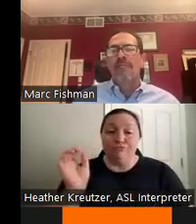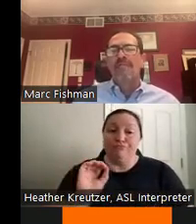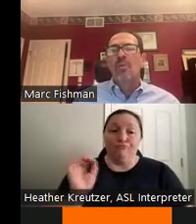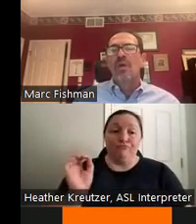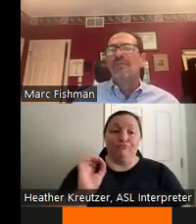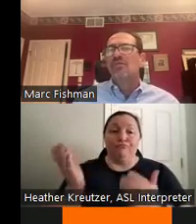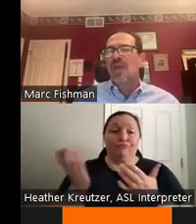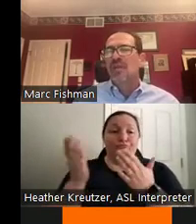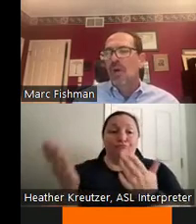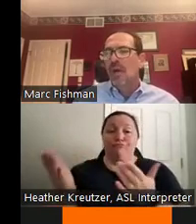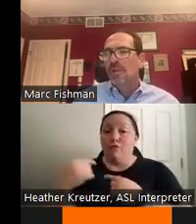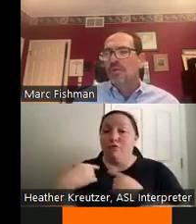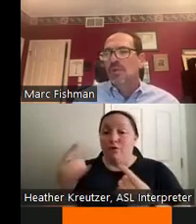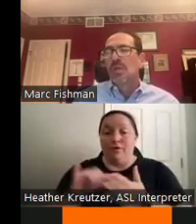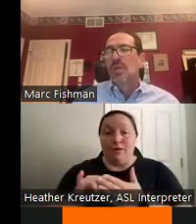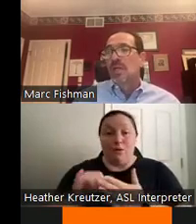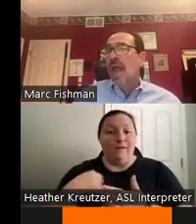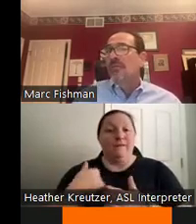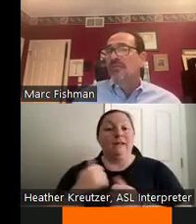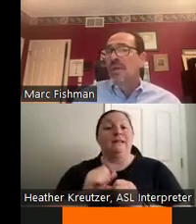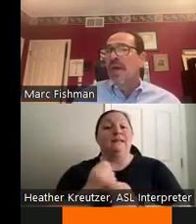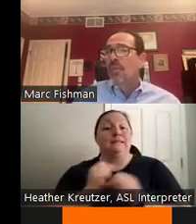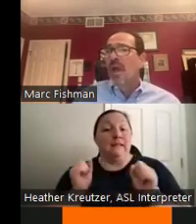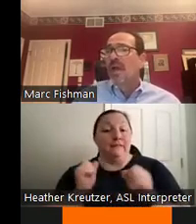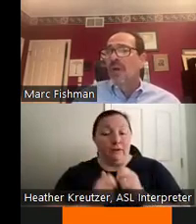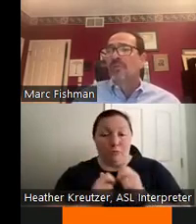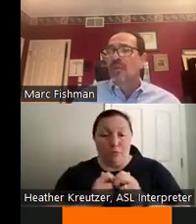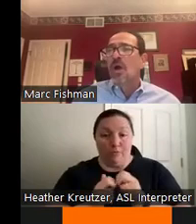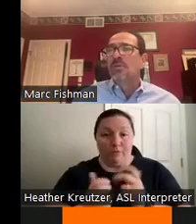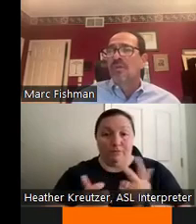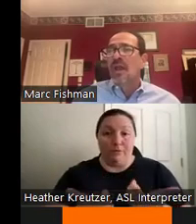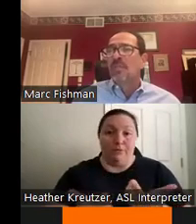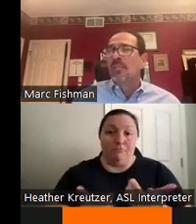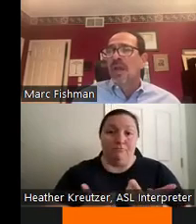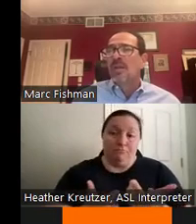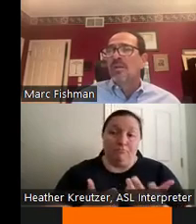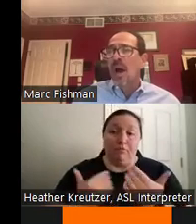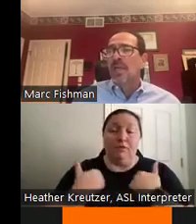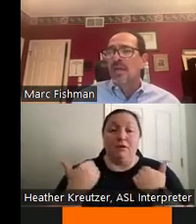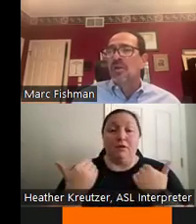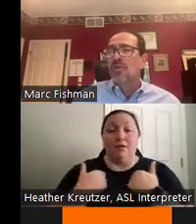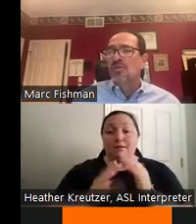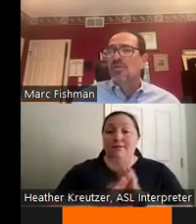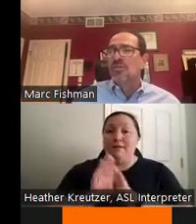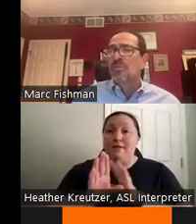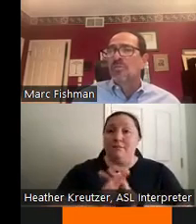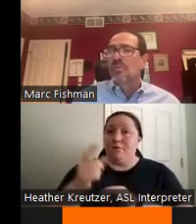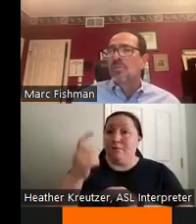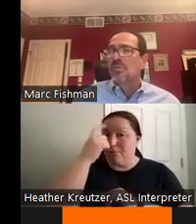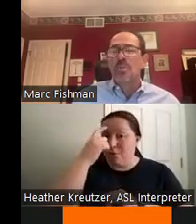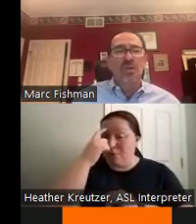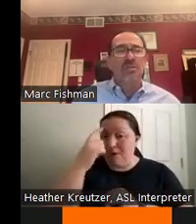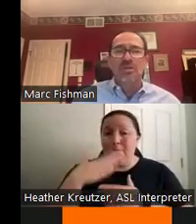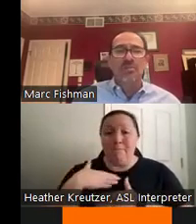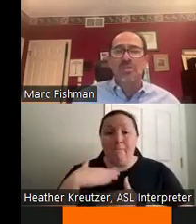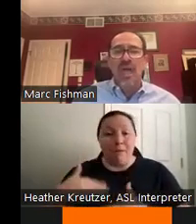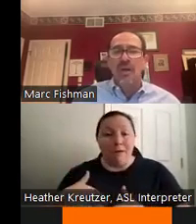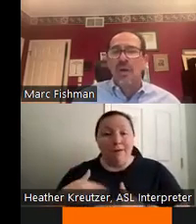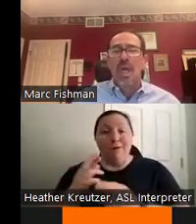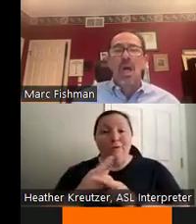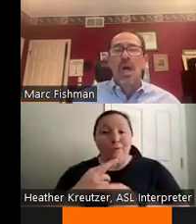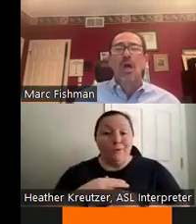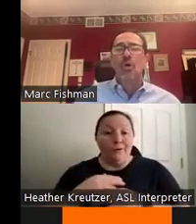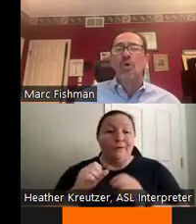far that we have safety problems. Didn't have to be that way, right? The young developing brain and body, endocrine system, reproductive